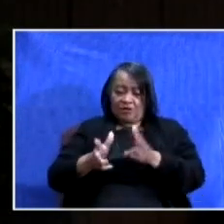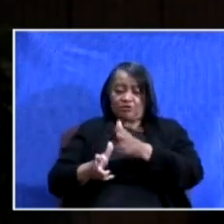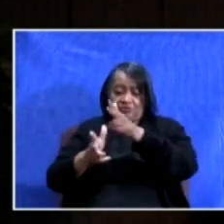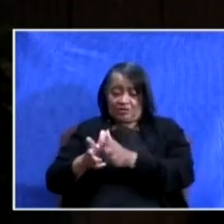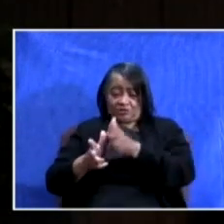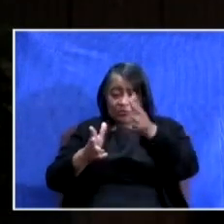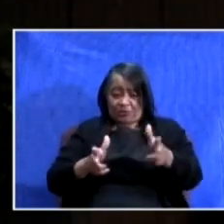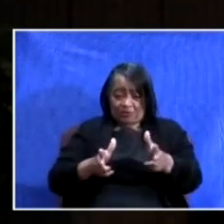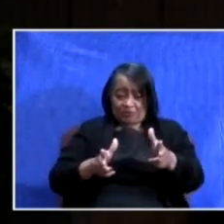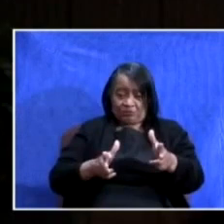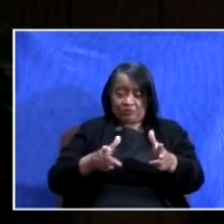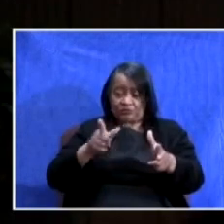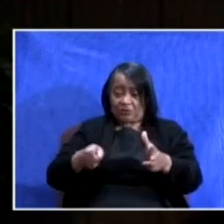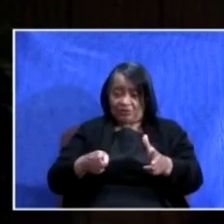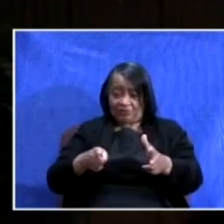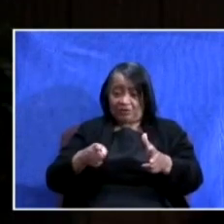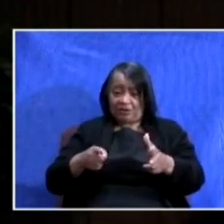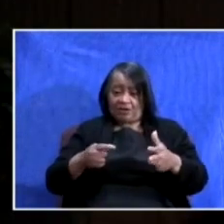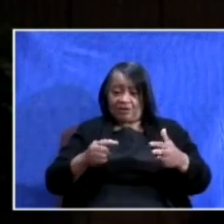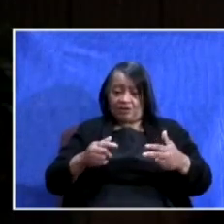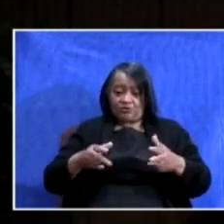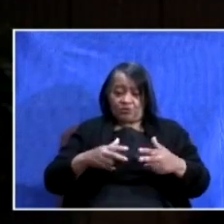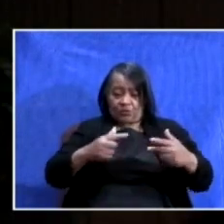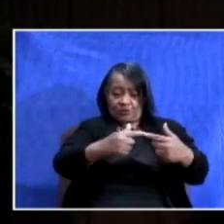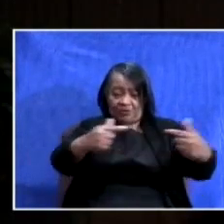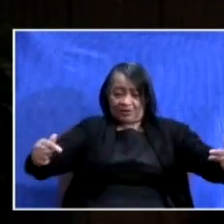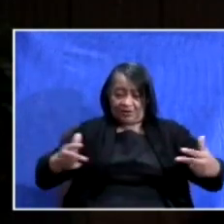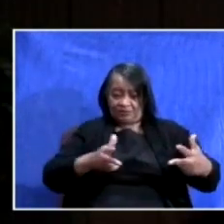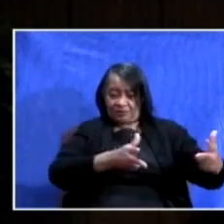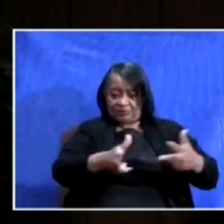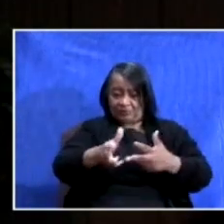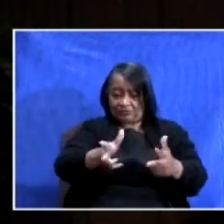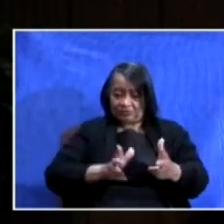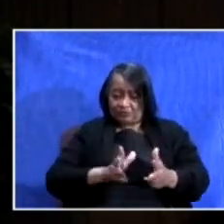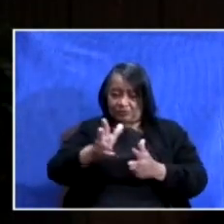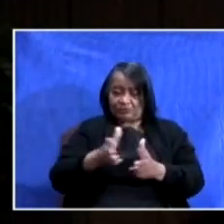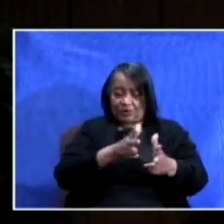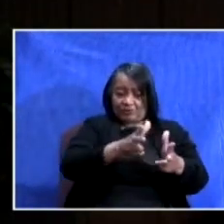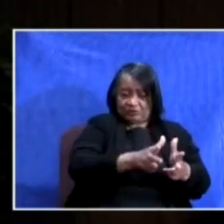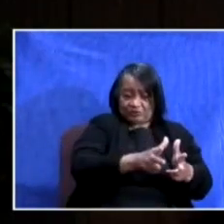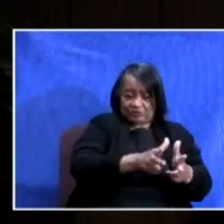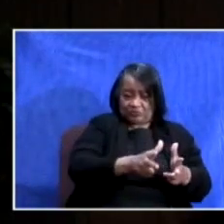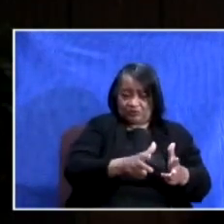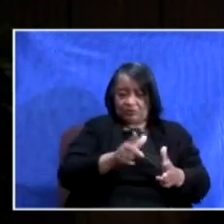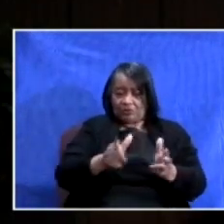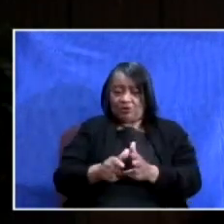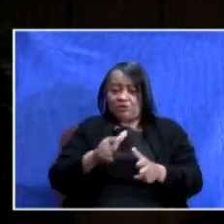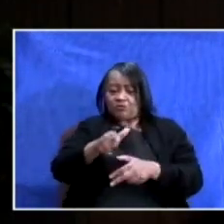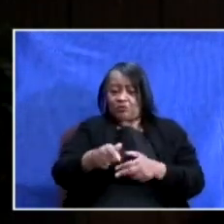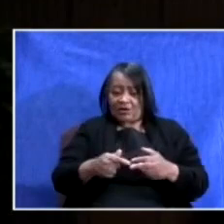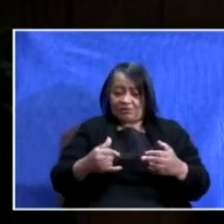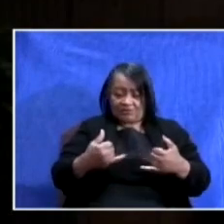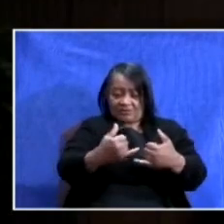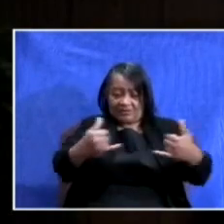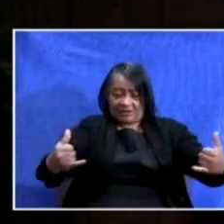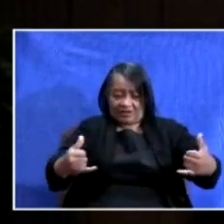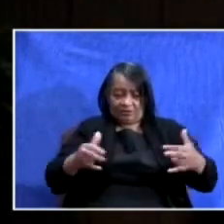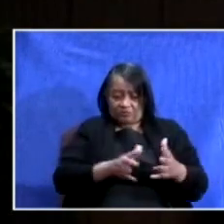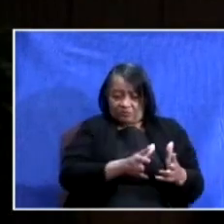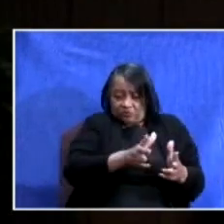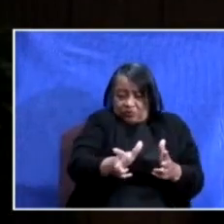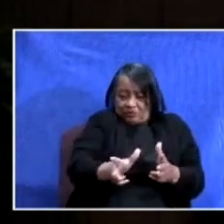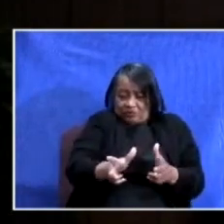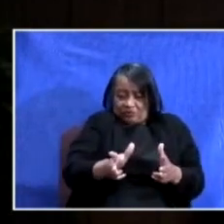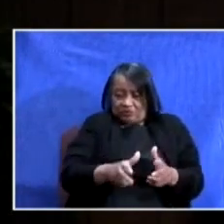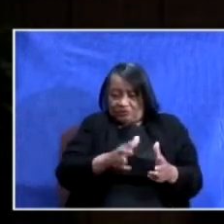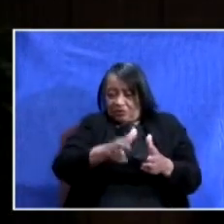parking lot, then you will straddle the line when you pull in next to them, and the car next to you will straddle the line and